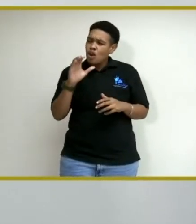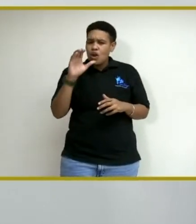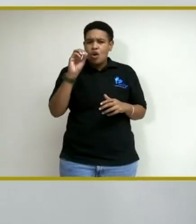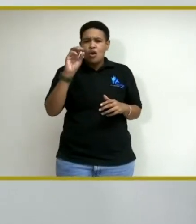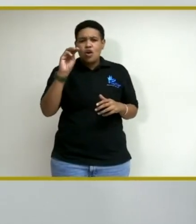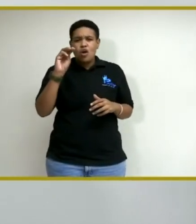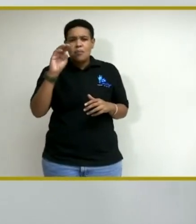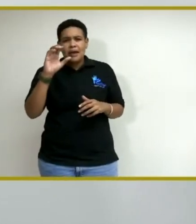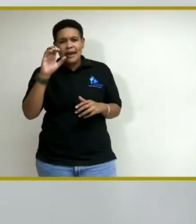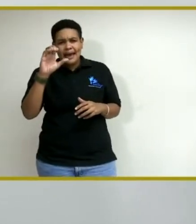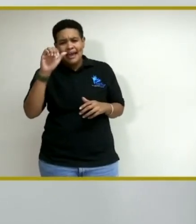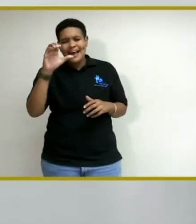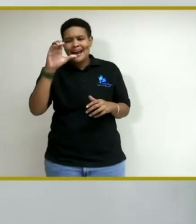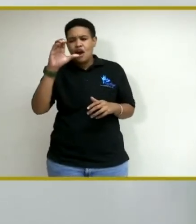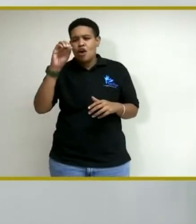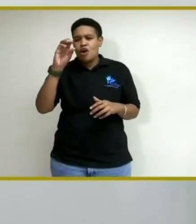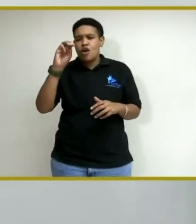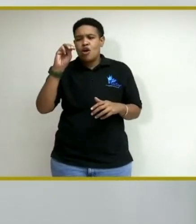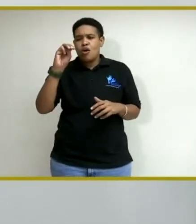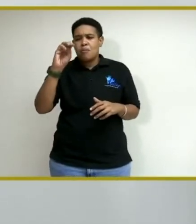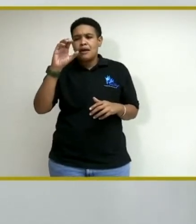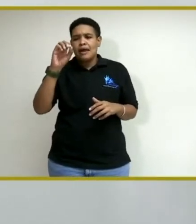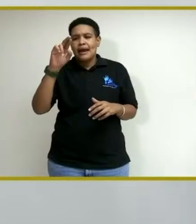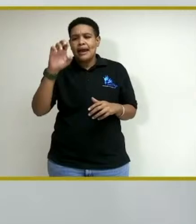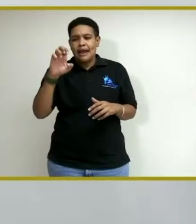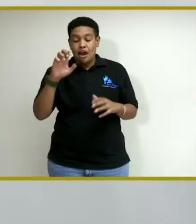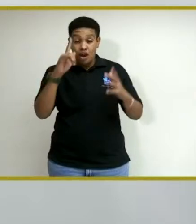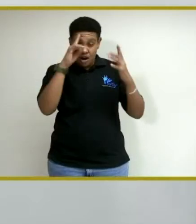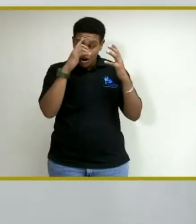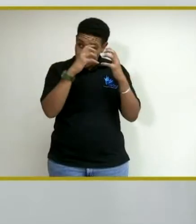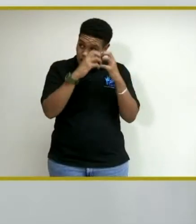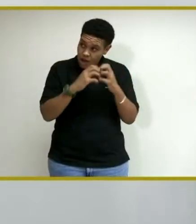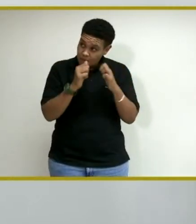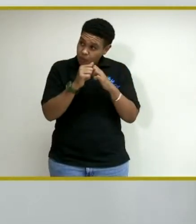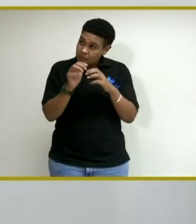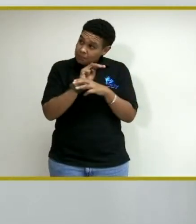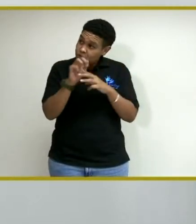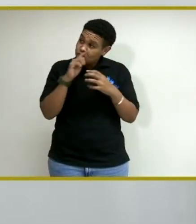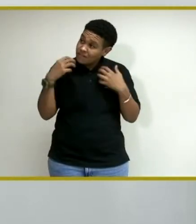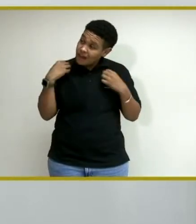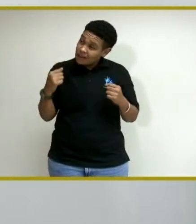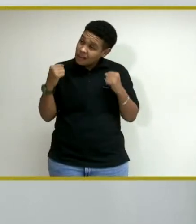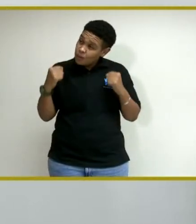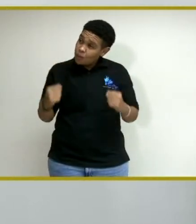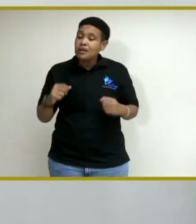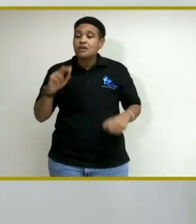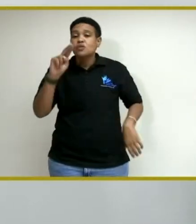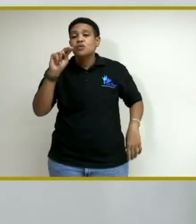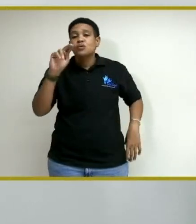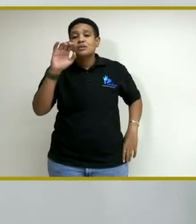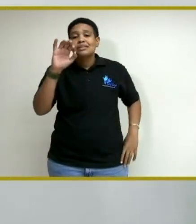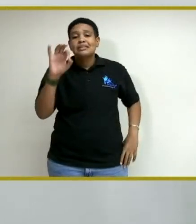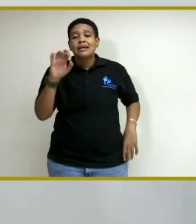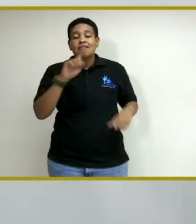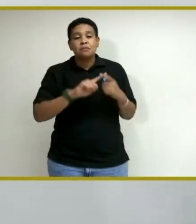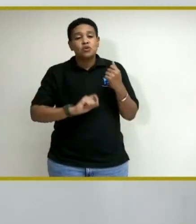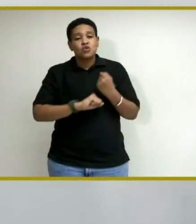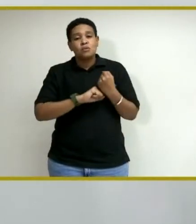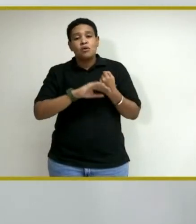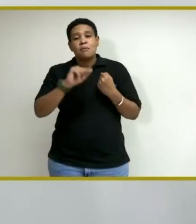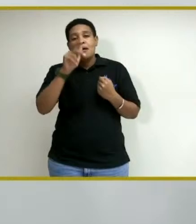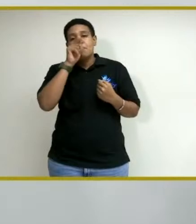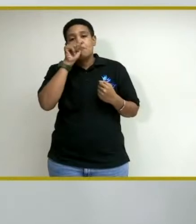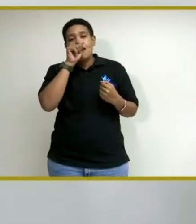which is a collaboration between the Ministry of Health and Wellness, UNICEF, and supported by the private